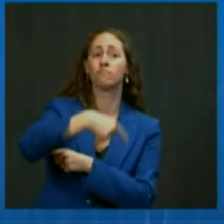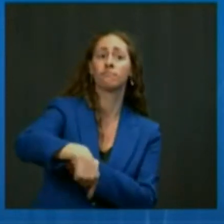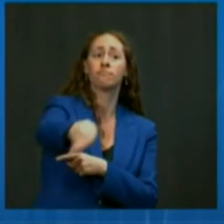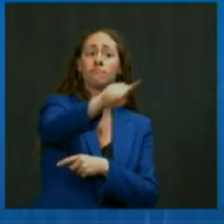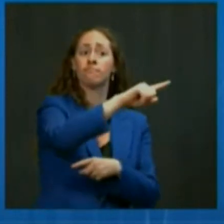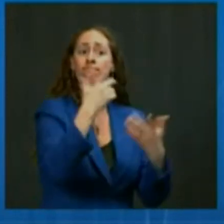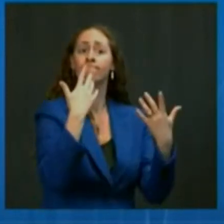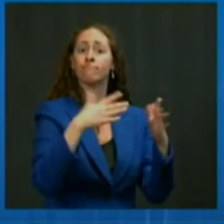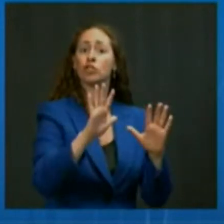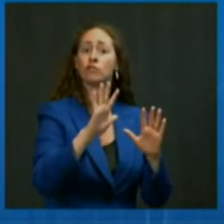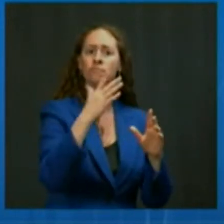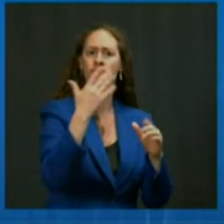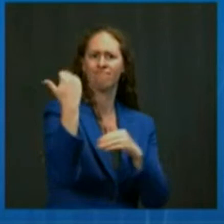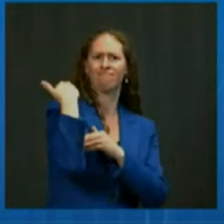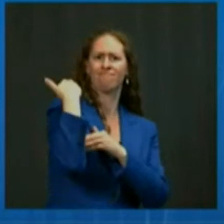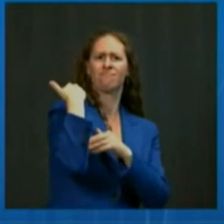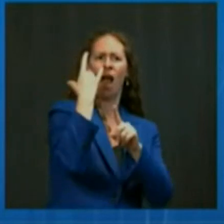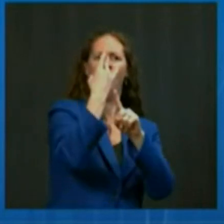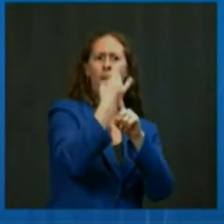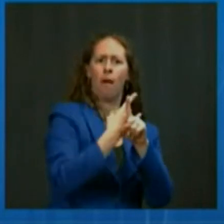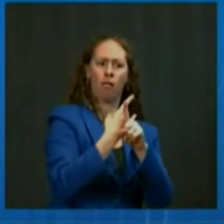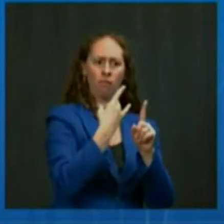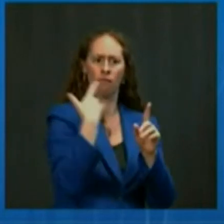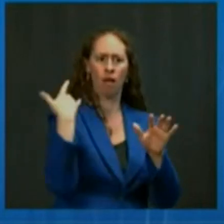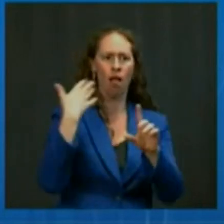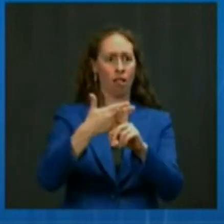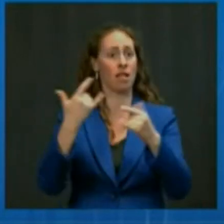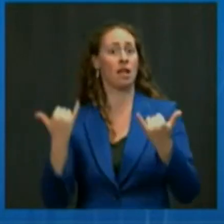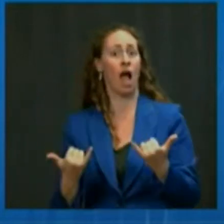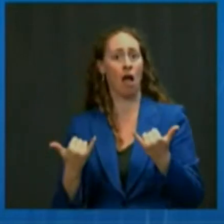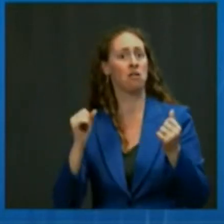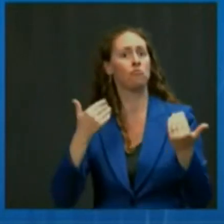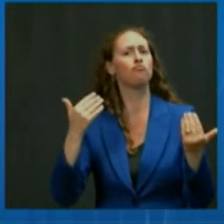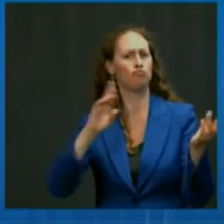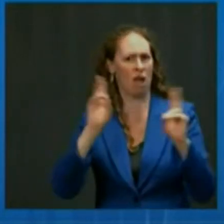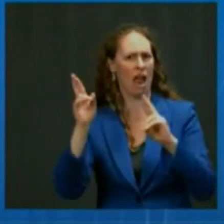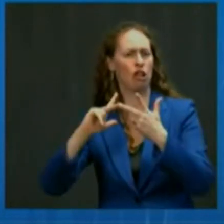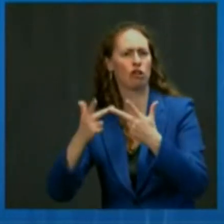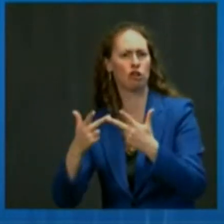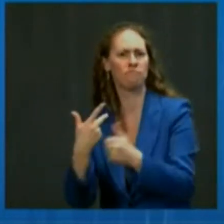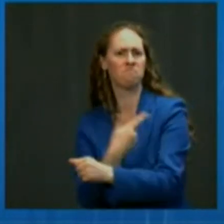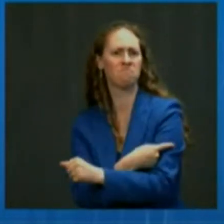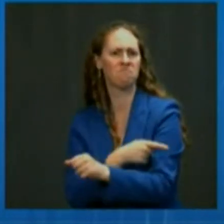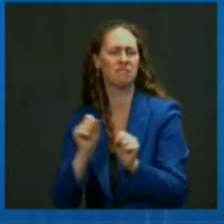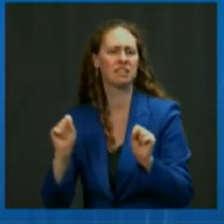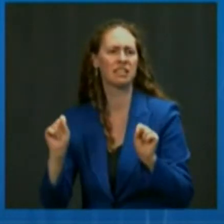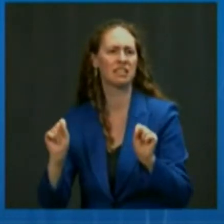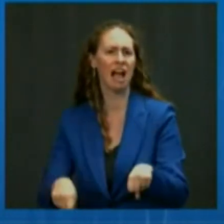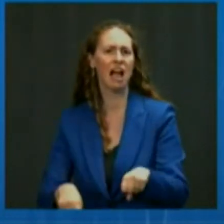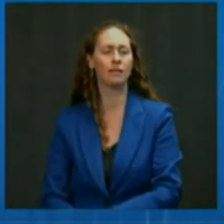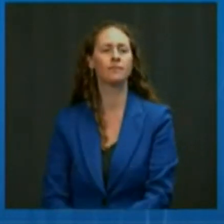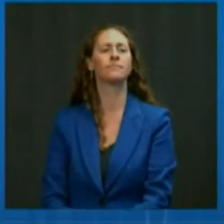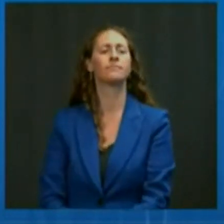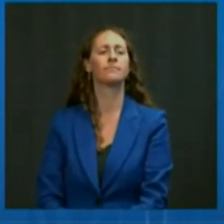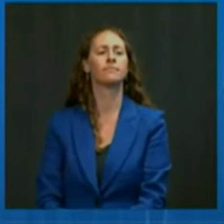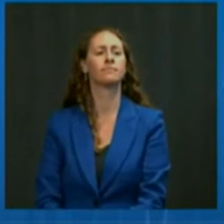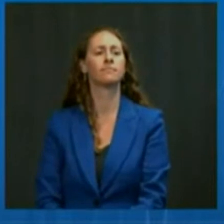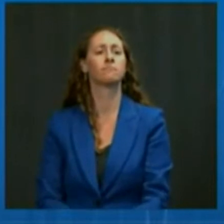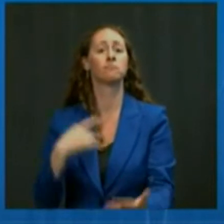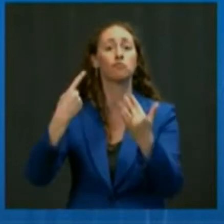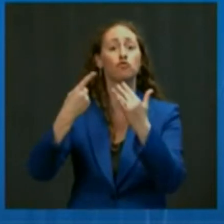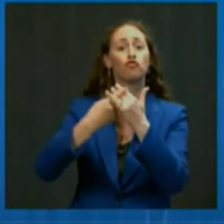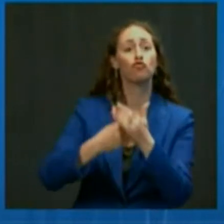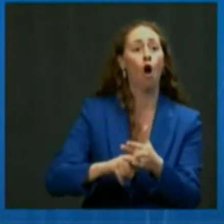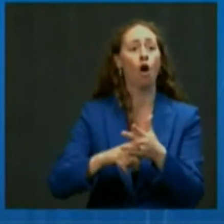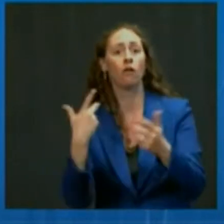mRNA vaccines. We plan to start this program the week of September 20th, 2021. I